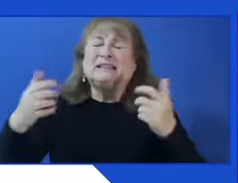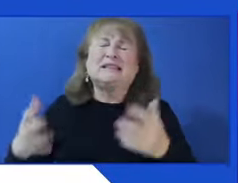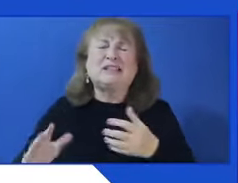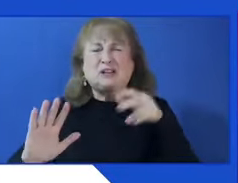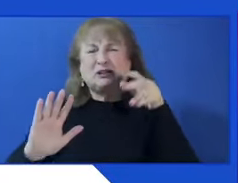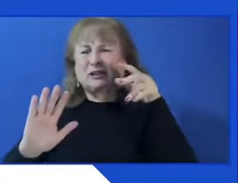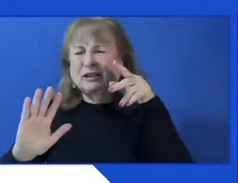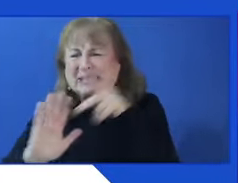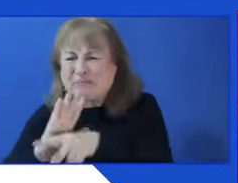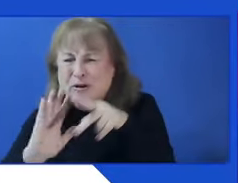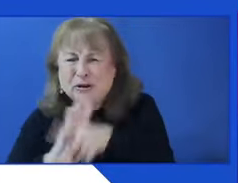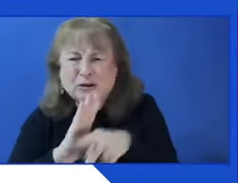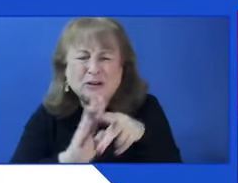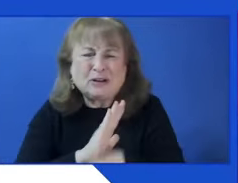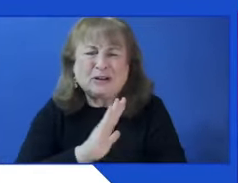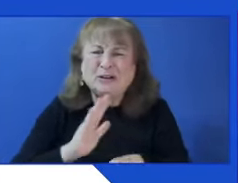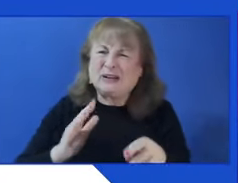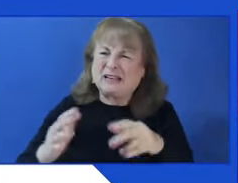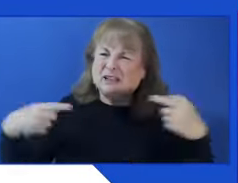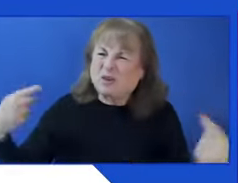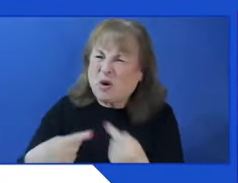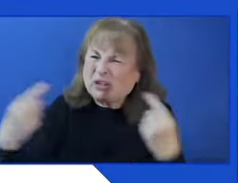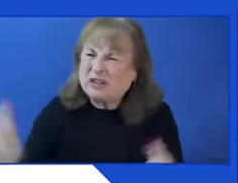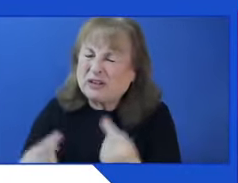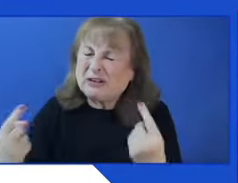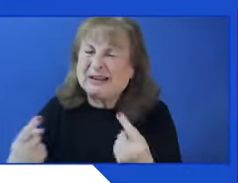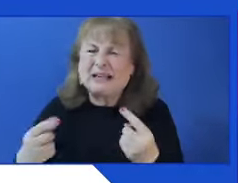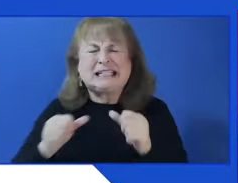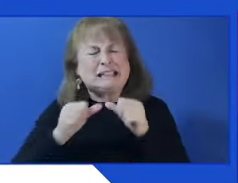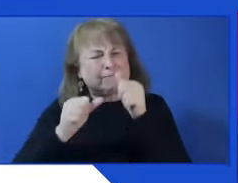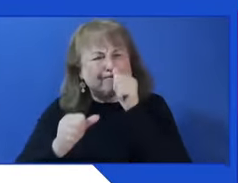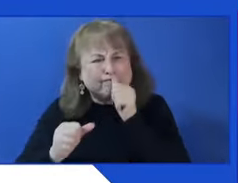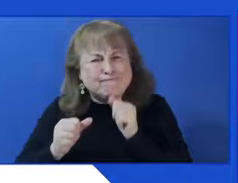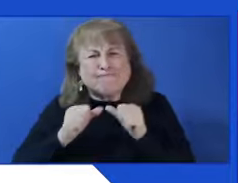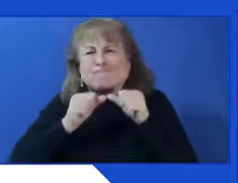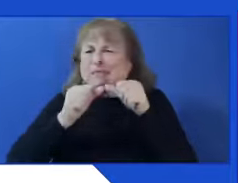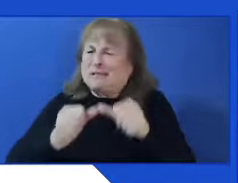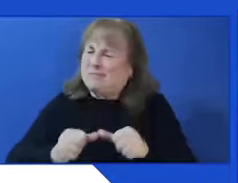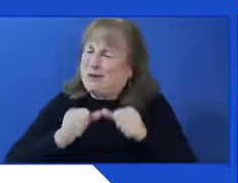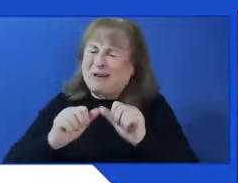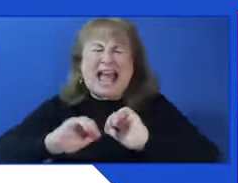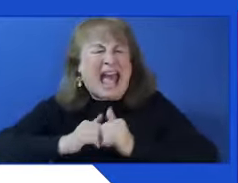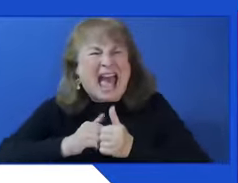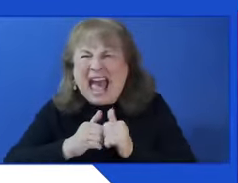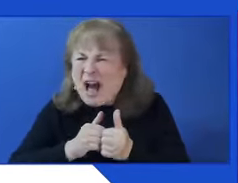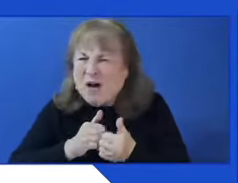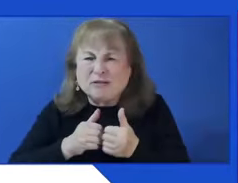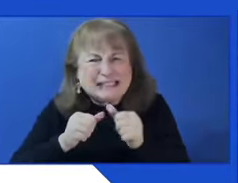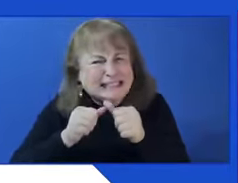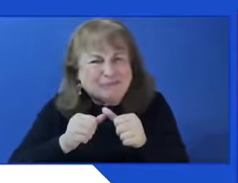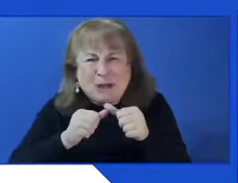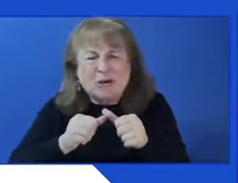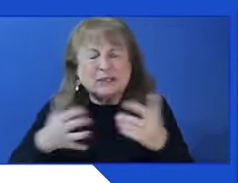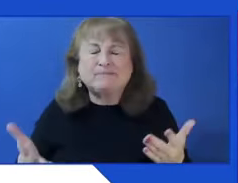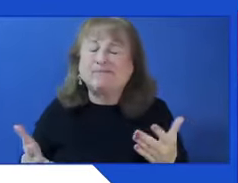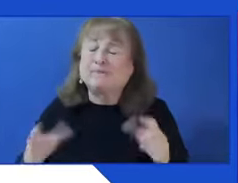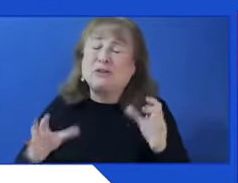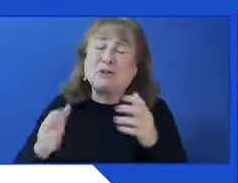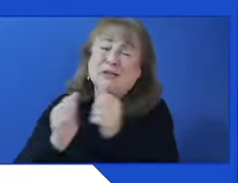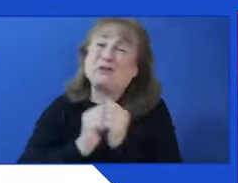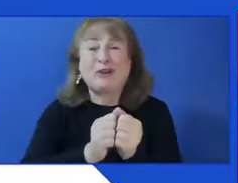and murder. How you keep going? You keep going by doing it